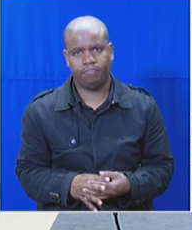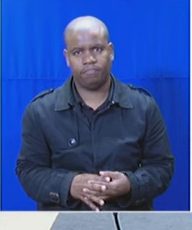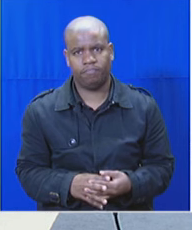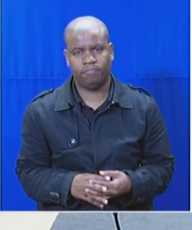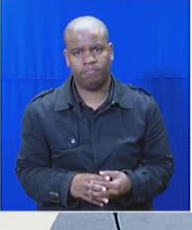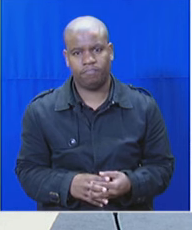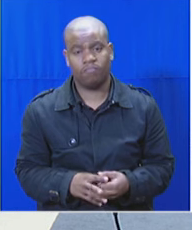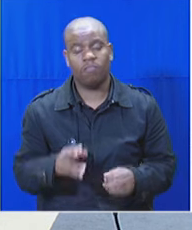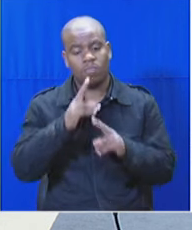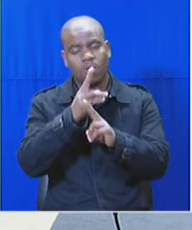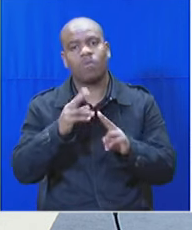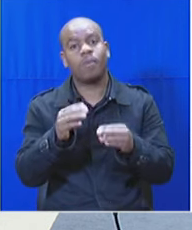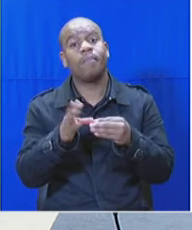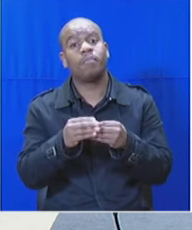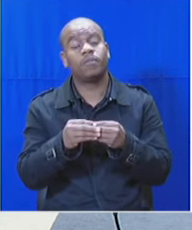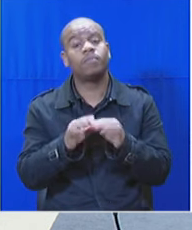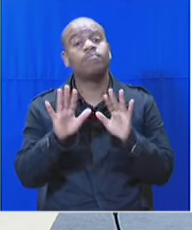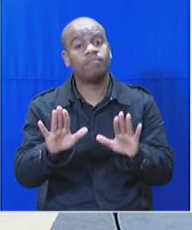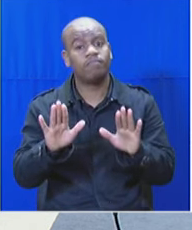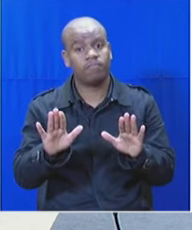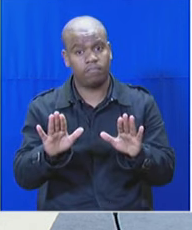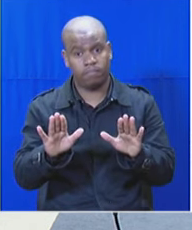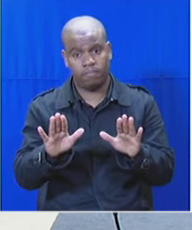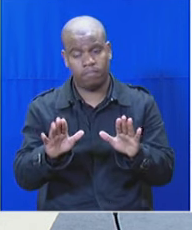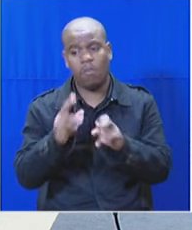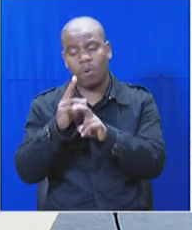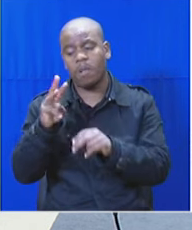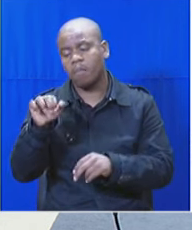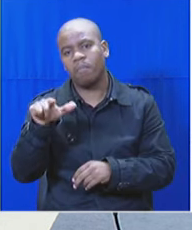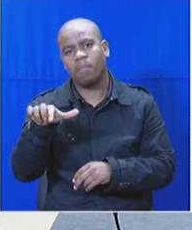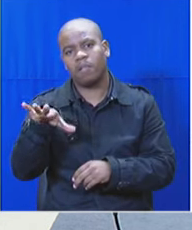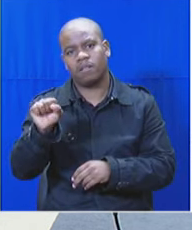Honorable members, Honorable Malkas.